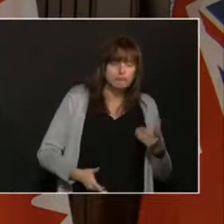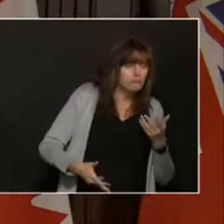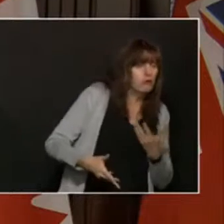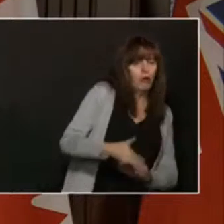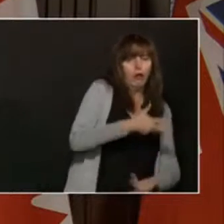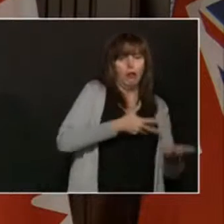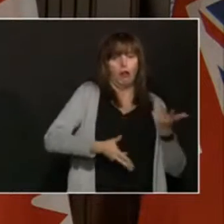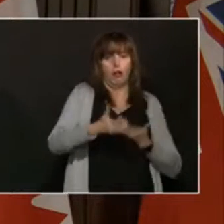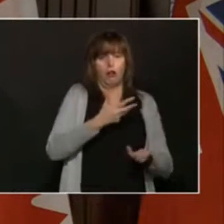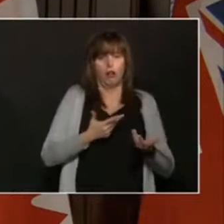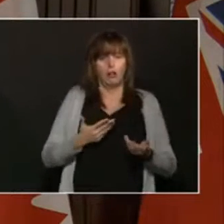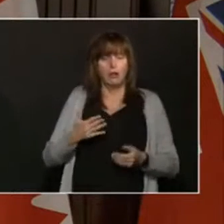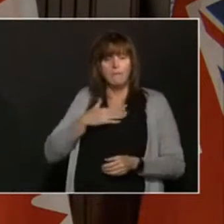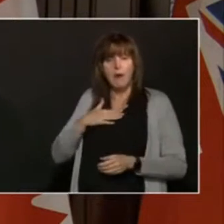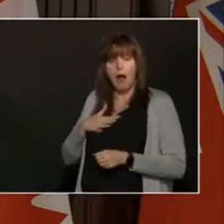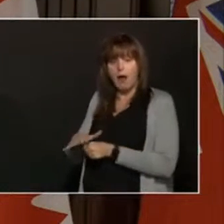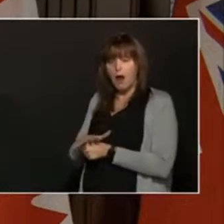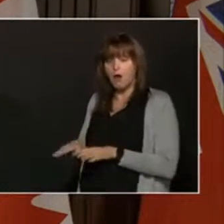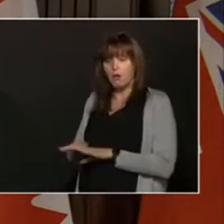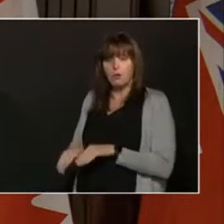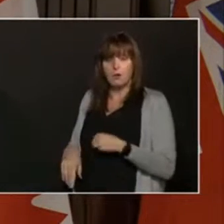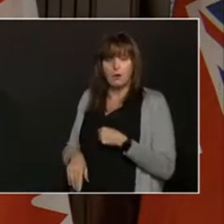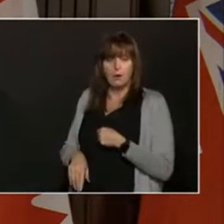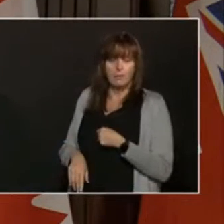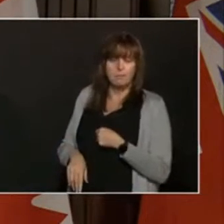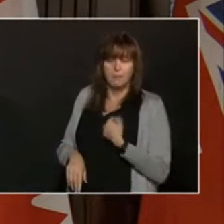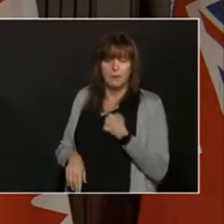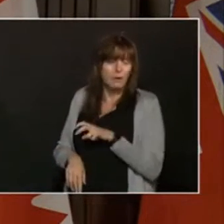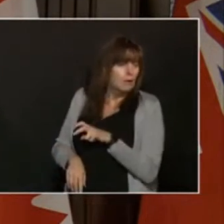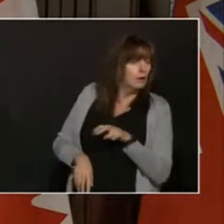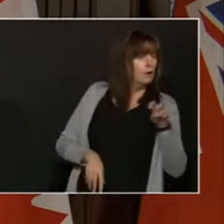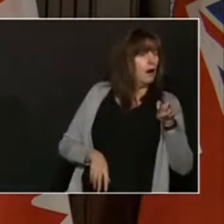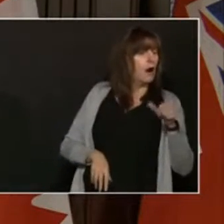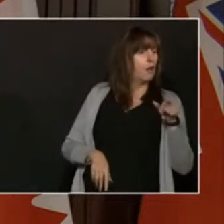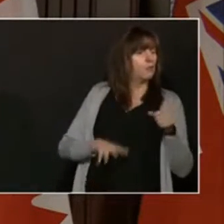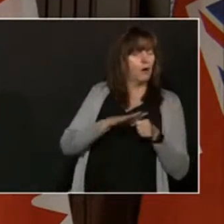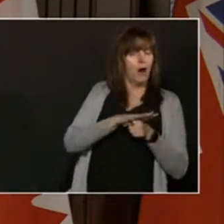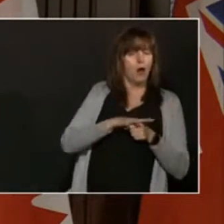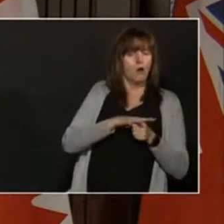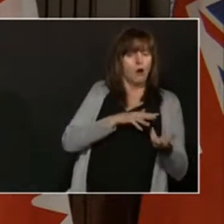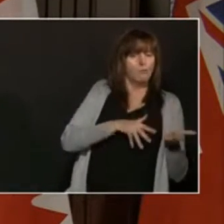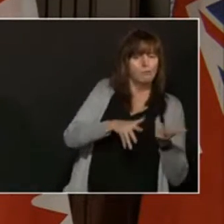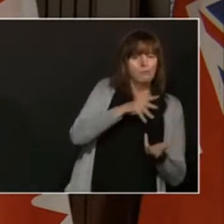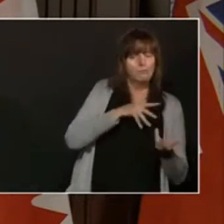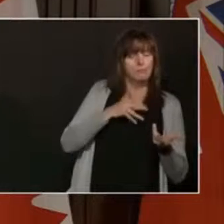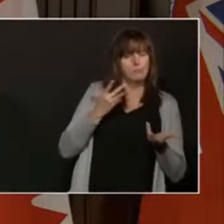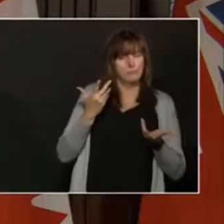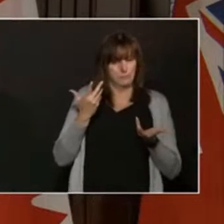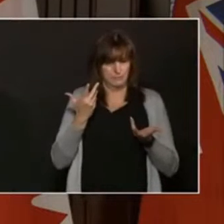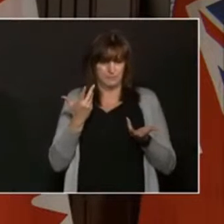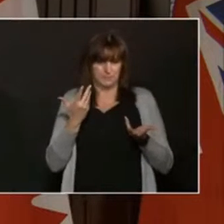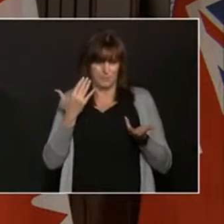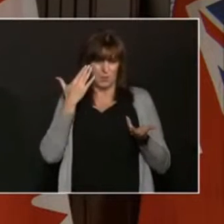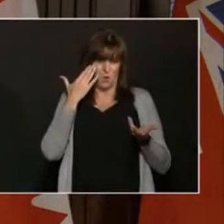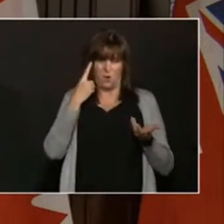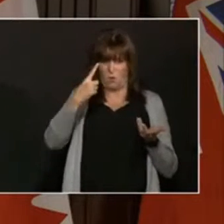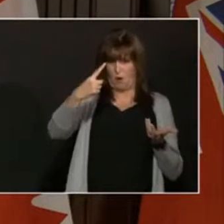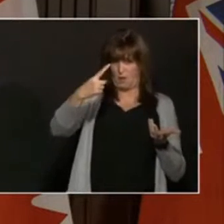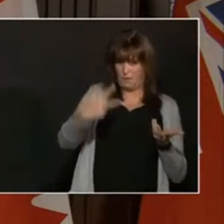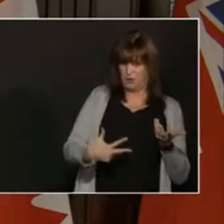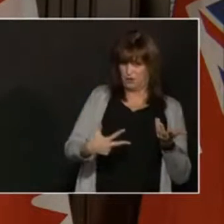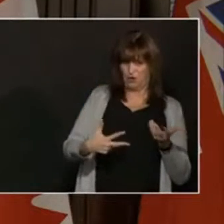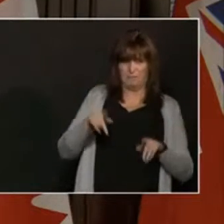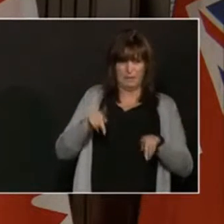go shopping. They were out and about. And I think, and we know that 1/3 of people, according to the survey, are not following public health